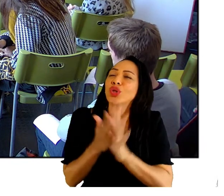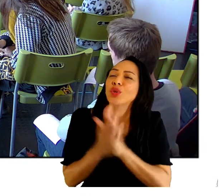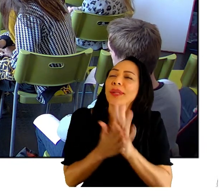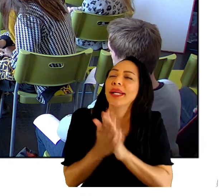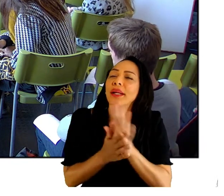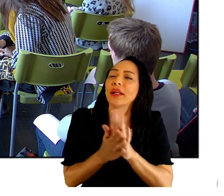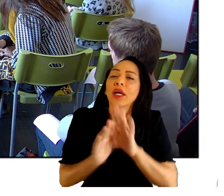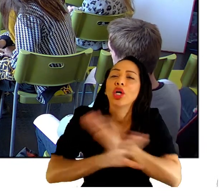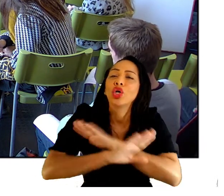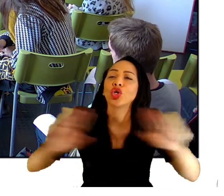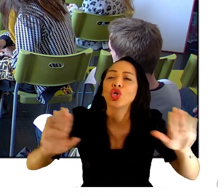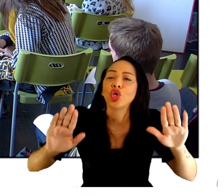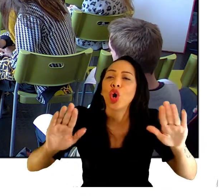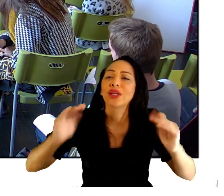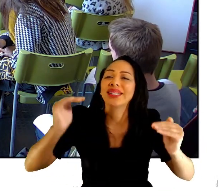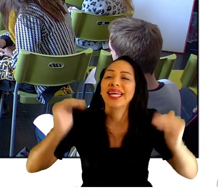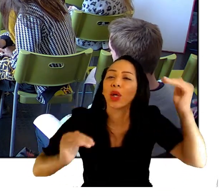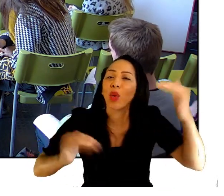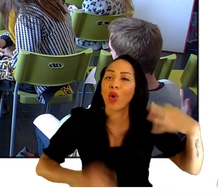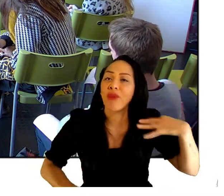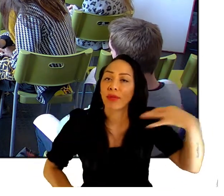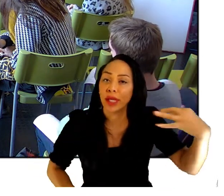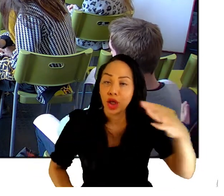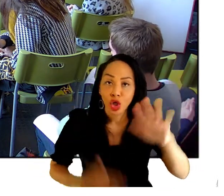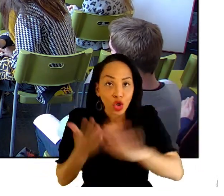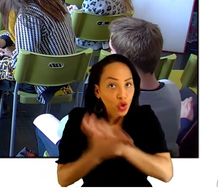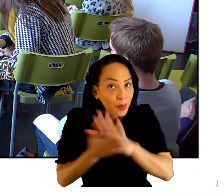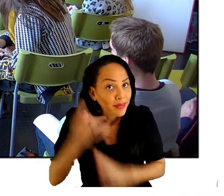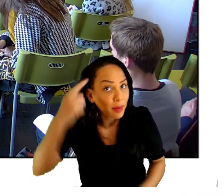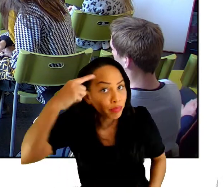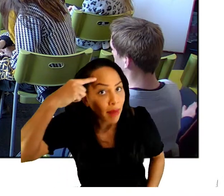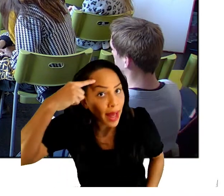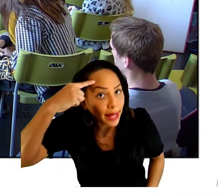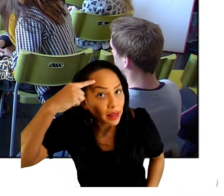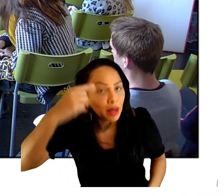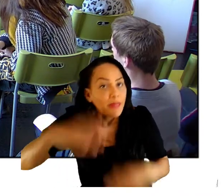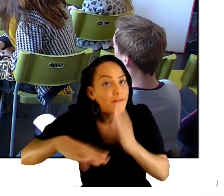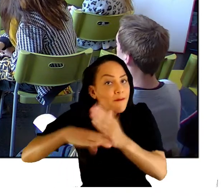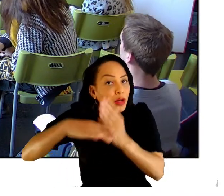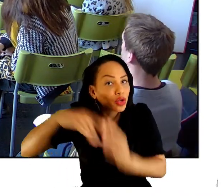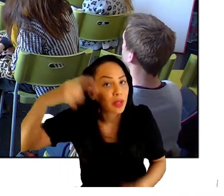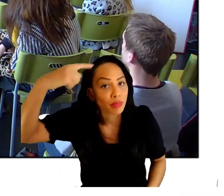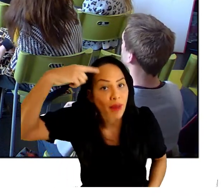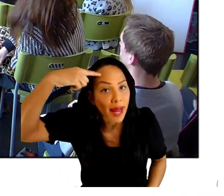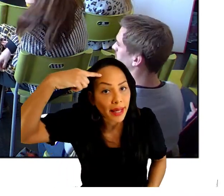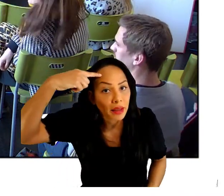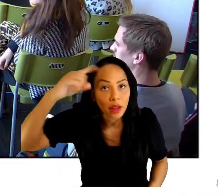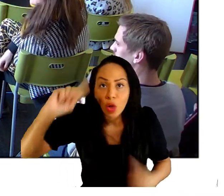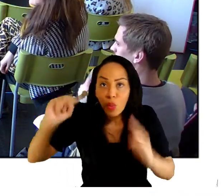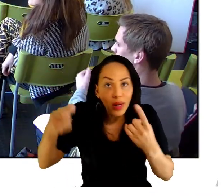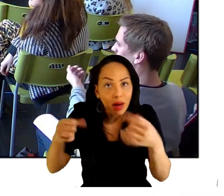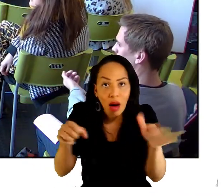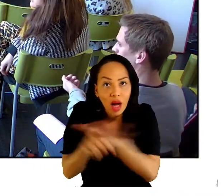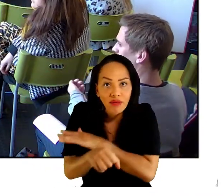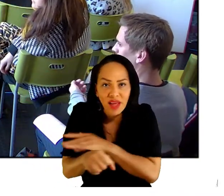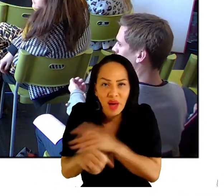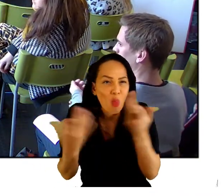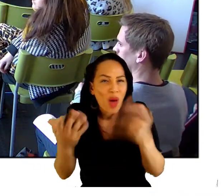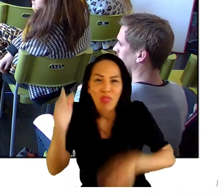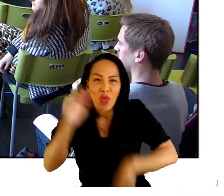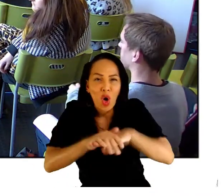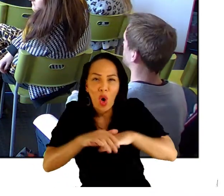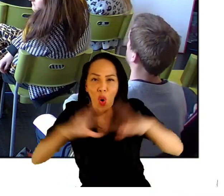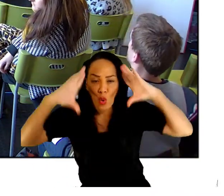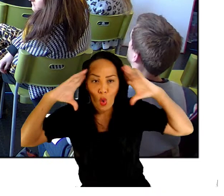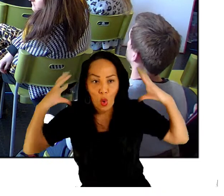unequal representation? Do you mean that the brain and what the functions of the brain, that we don't touch upon that? Well, the whole organism. Yeah.